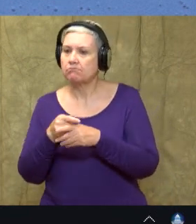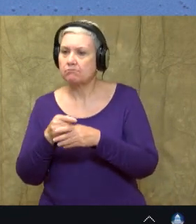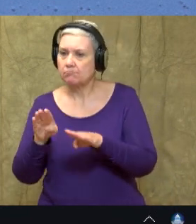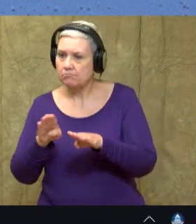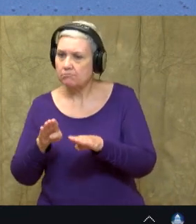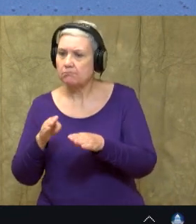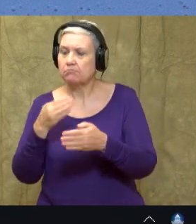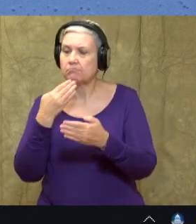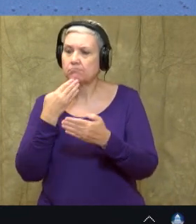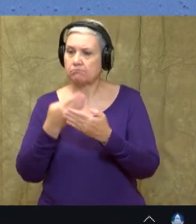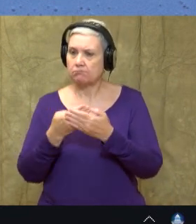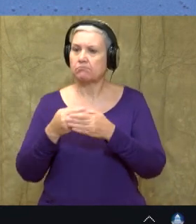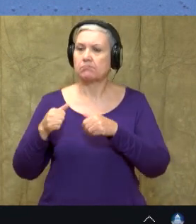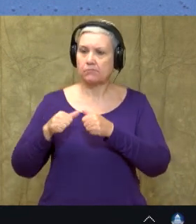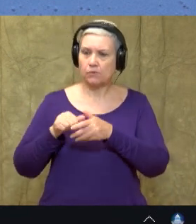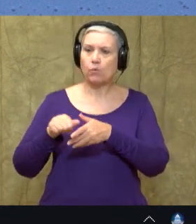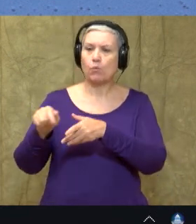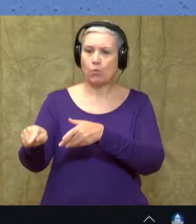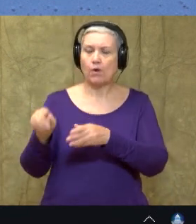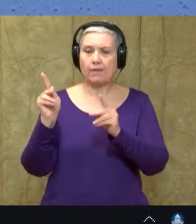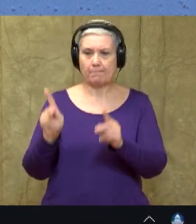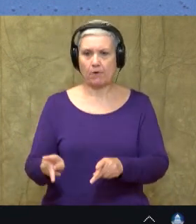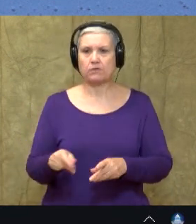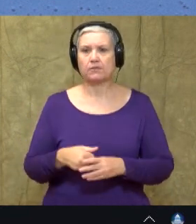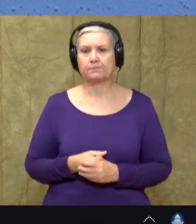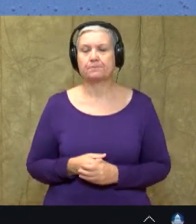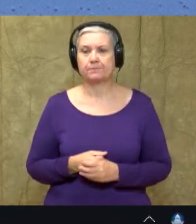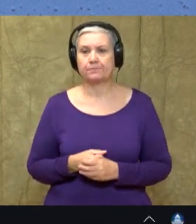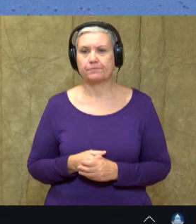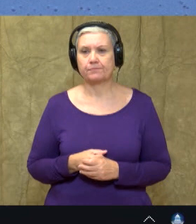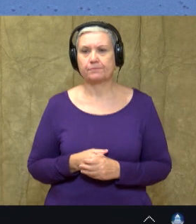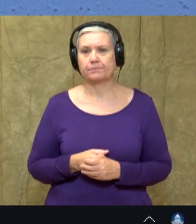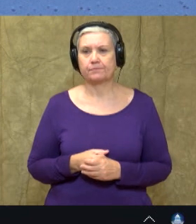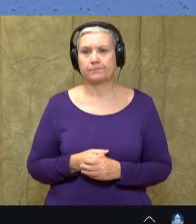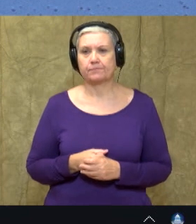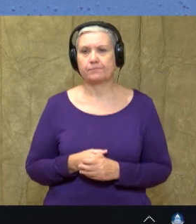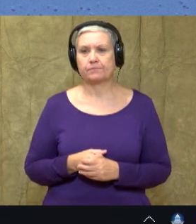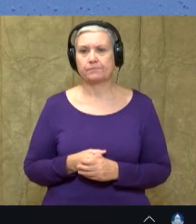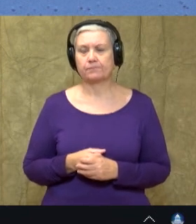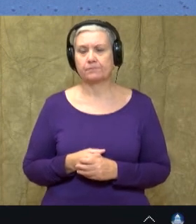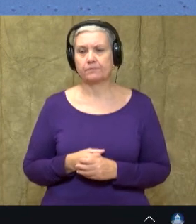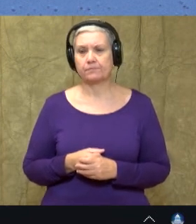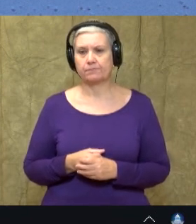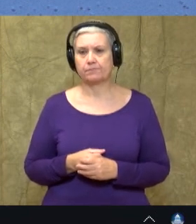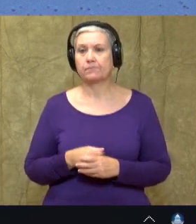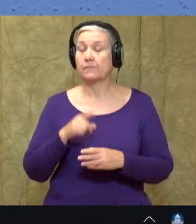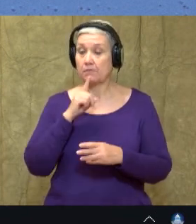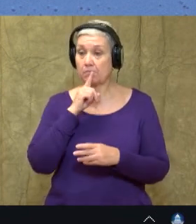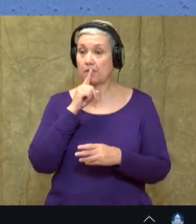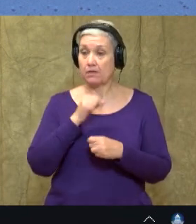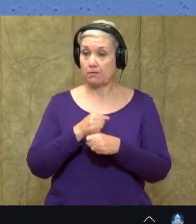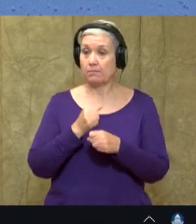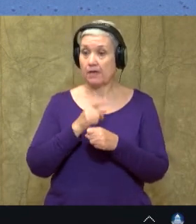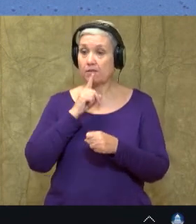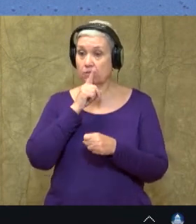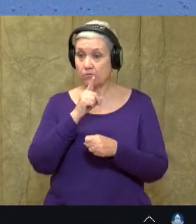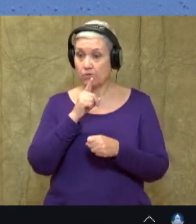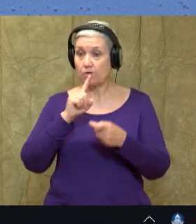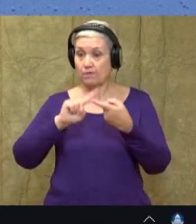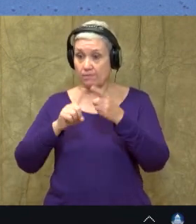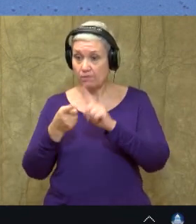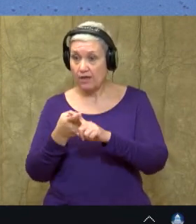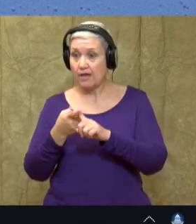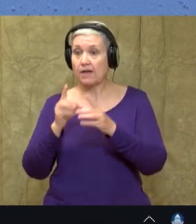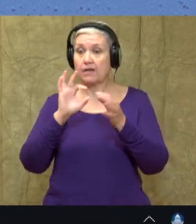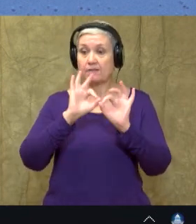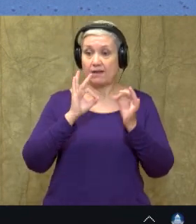Good. Okay. It's good to be a good digital citizen to make sure you and your friends and family are